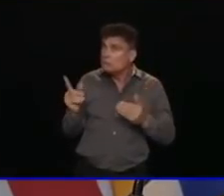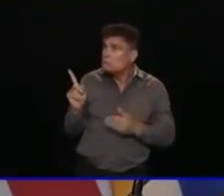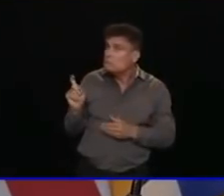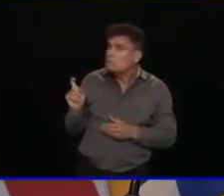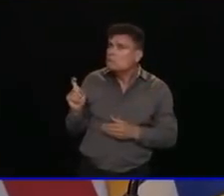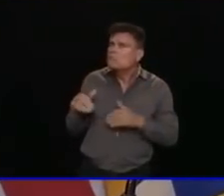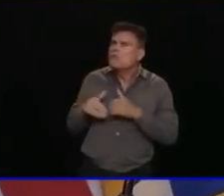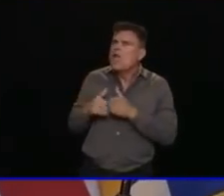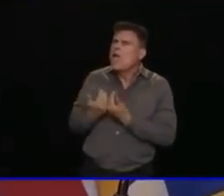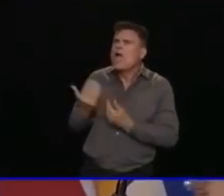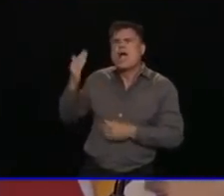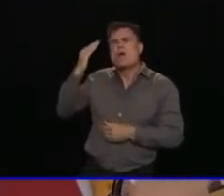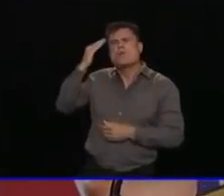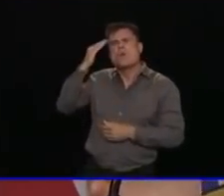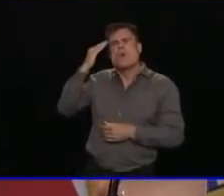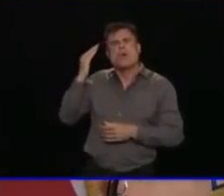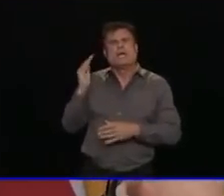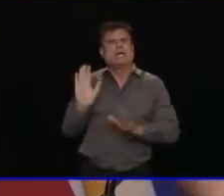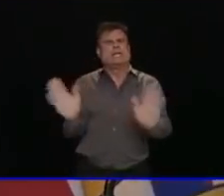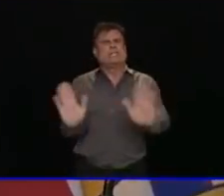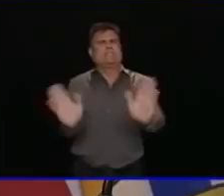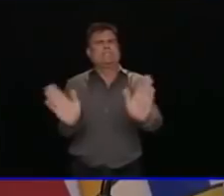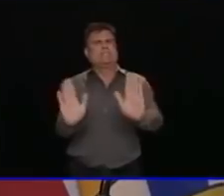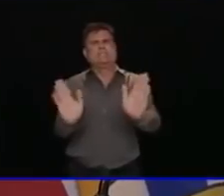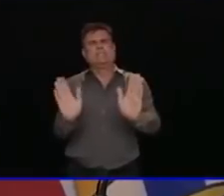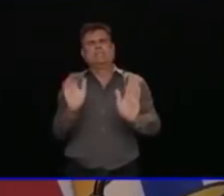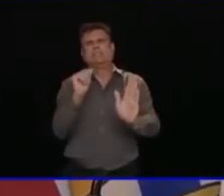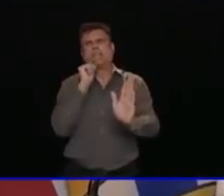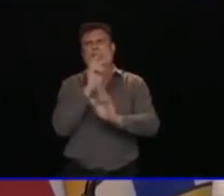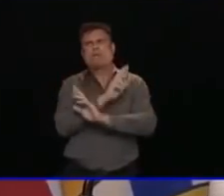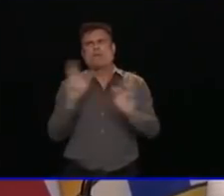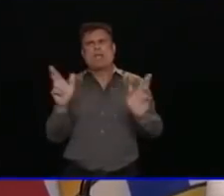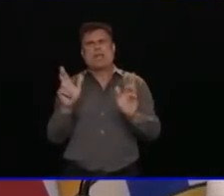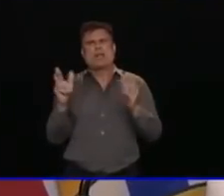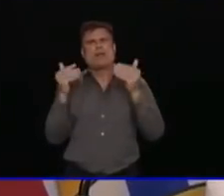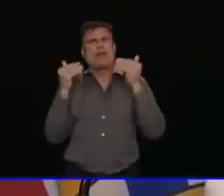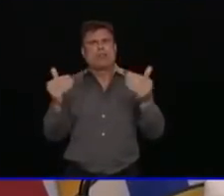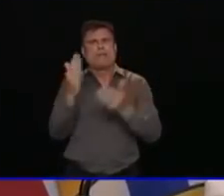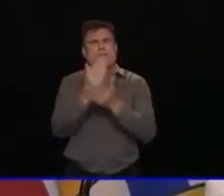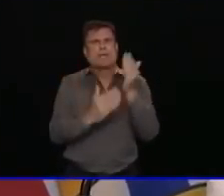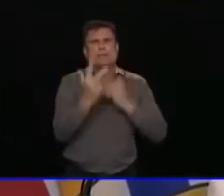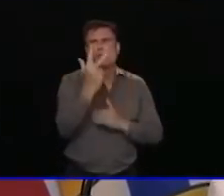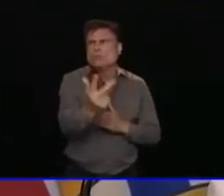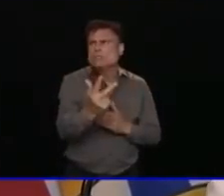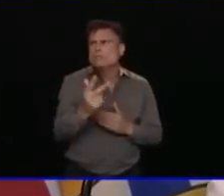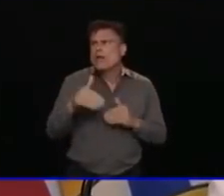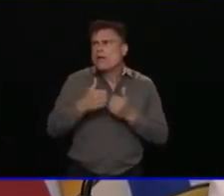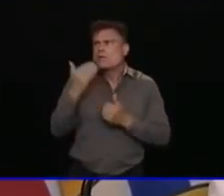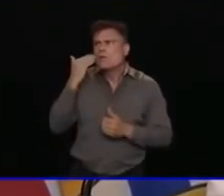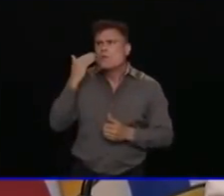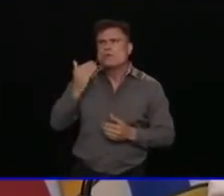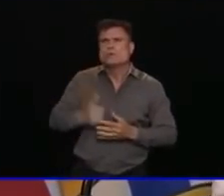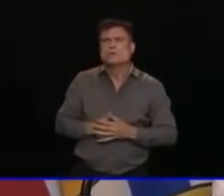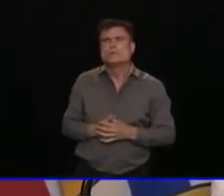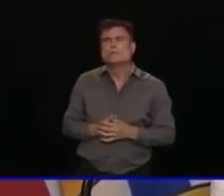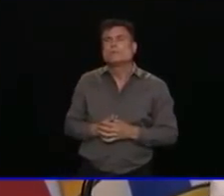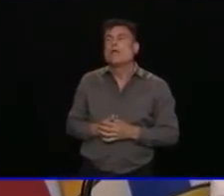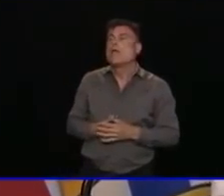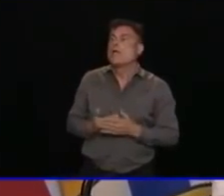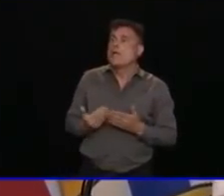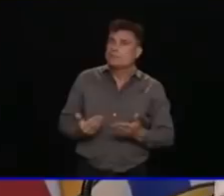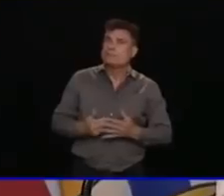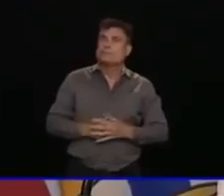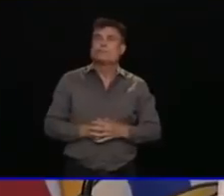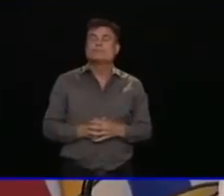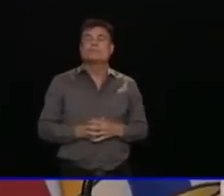always been a gradual transition, and what we've tried to do is say that we want to start off with the things that